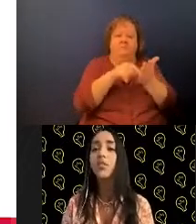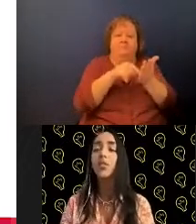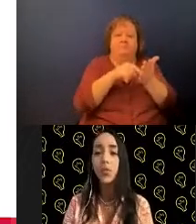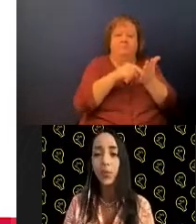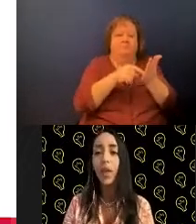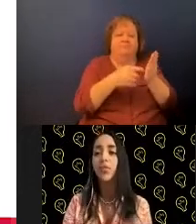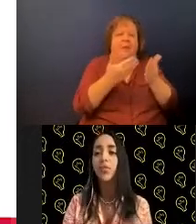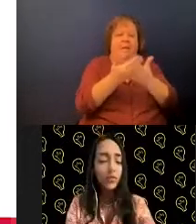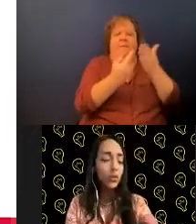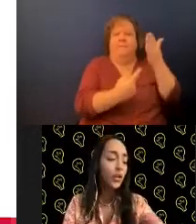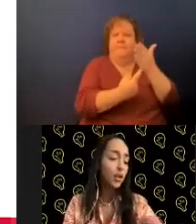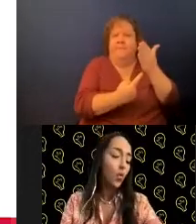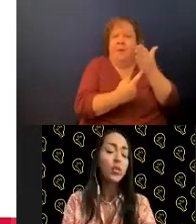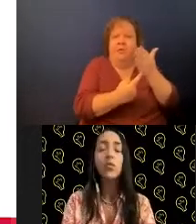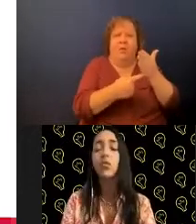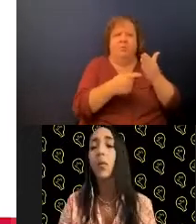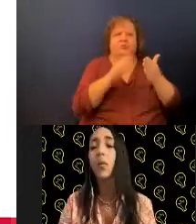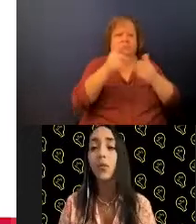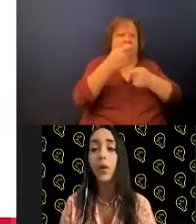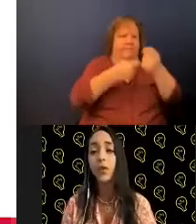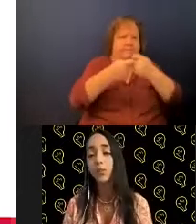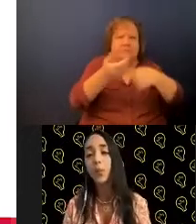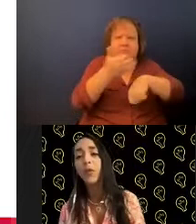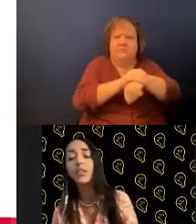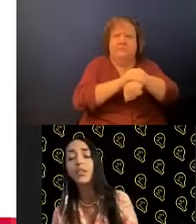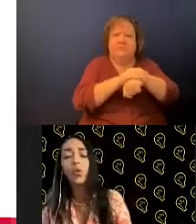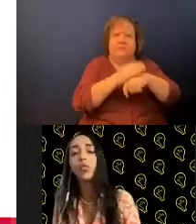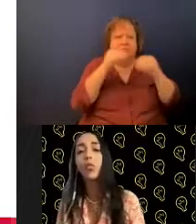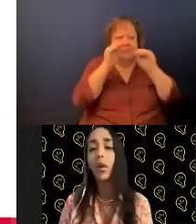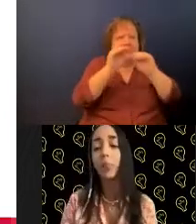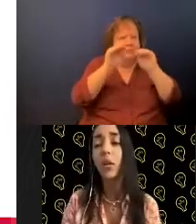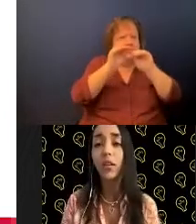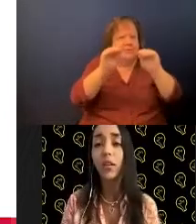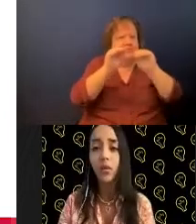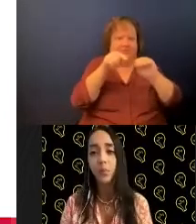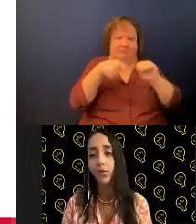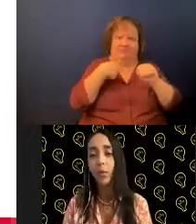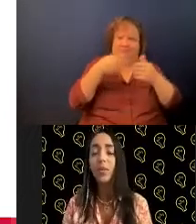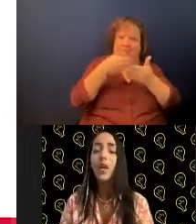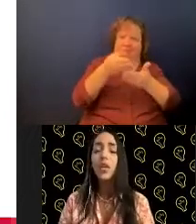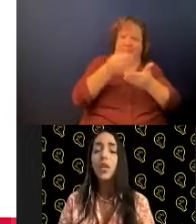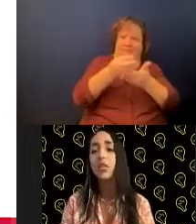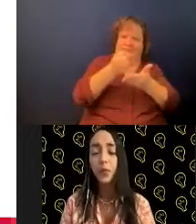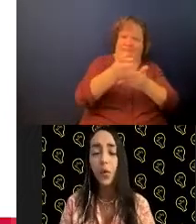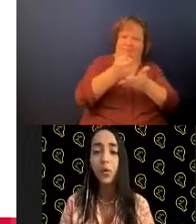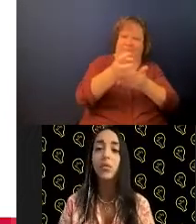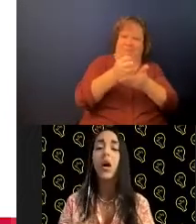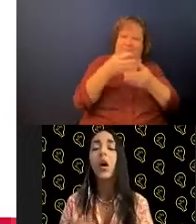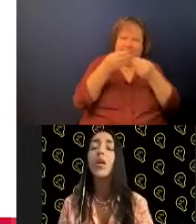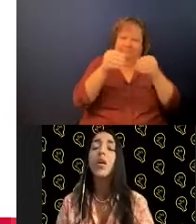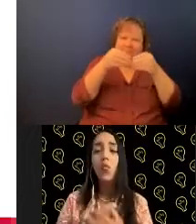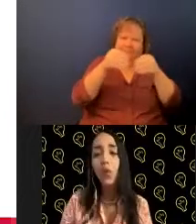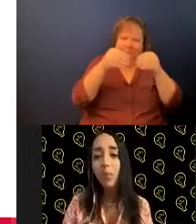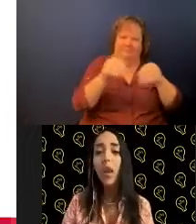enterprise, youth-led and youth-serving, which uses parts of its profits in order to create productive education programs, especially focused